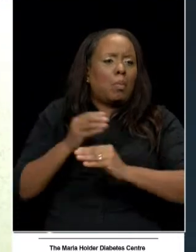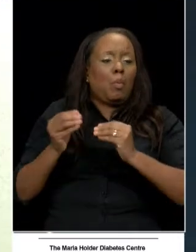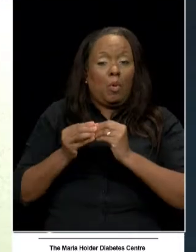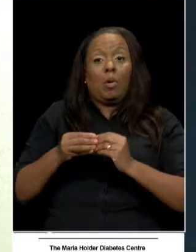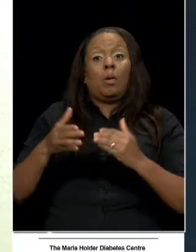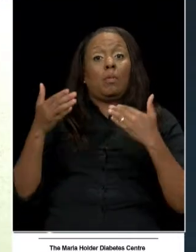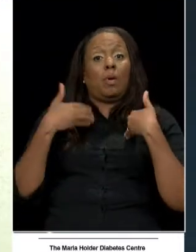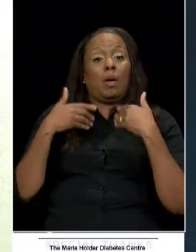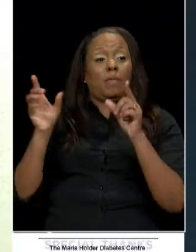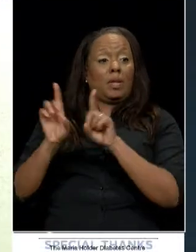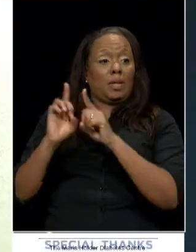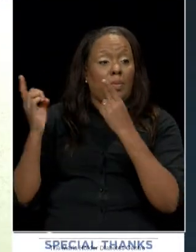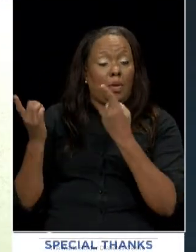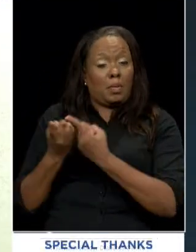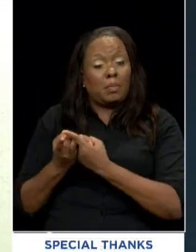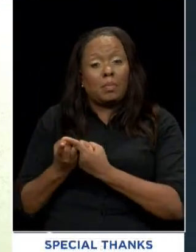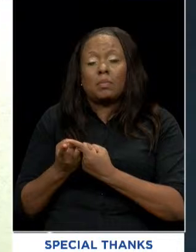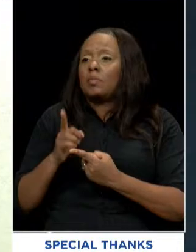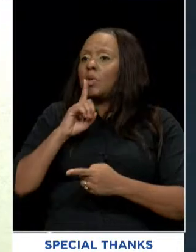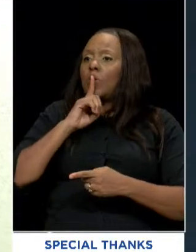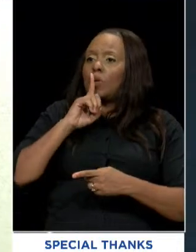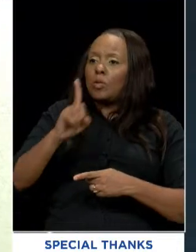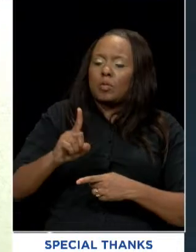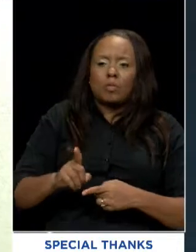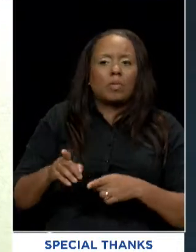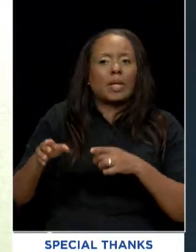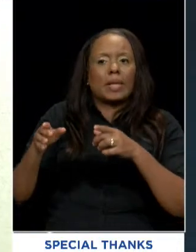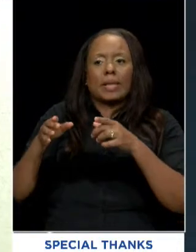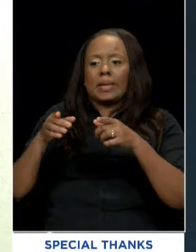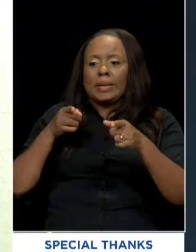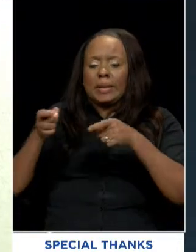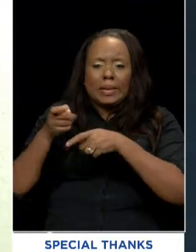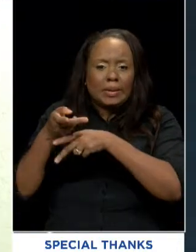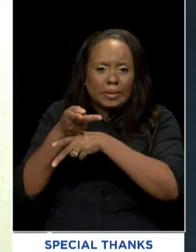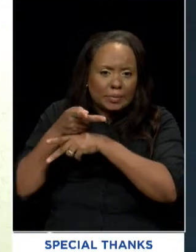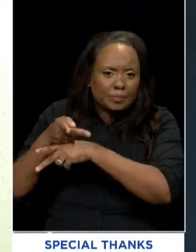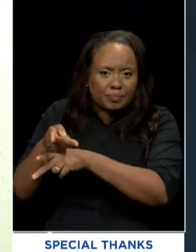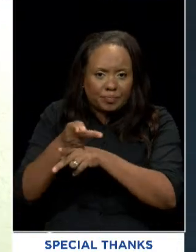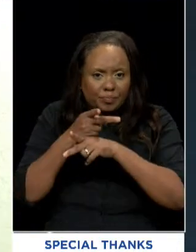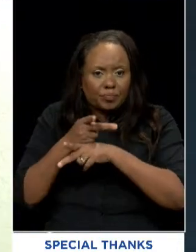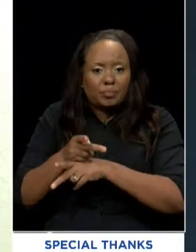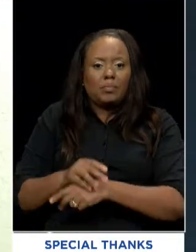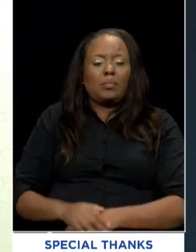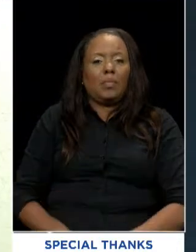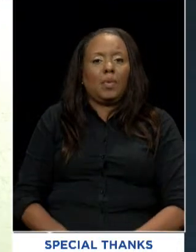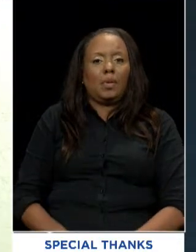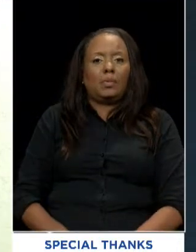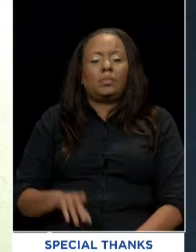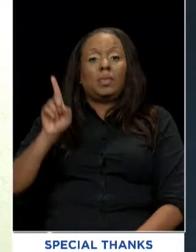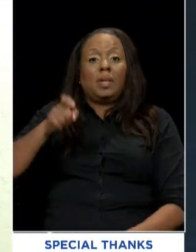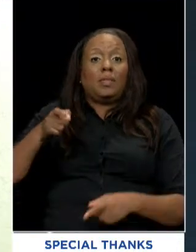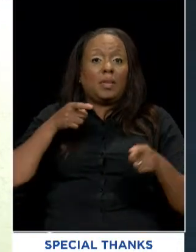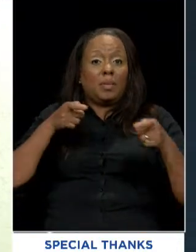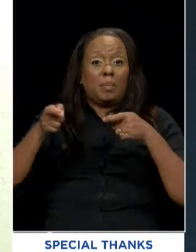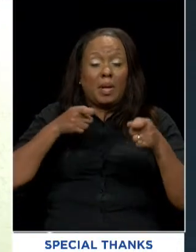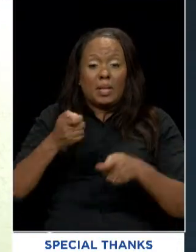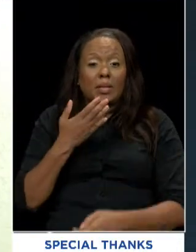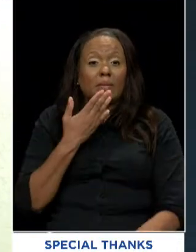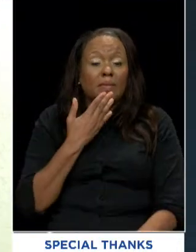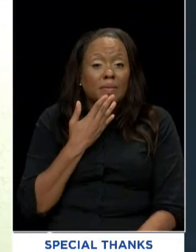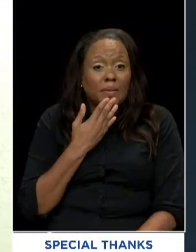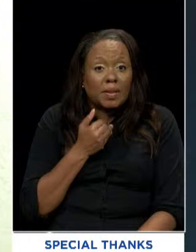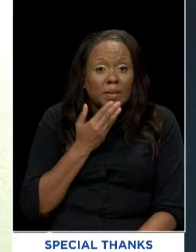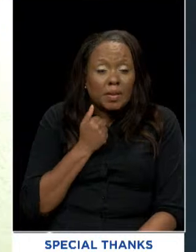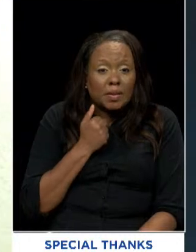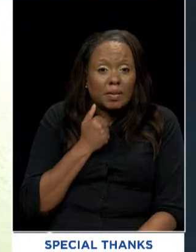in to take over that responsibility of care. So in addition to the managing of the diabetes, the